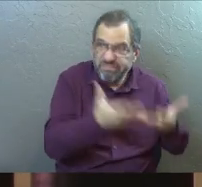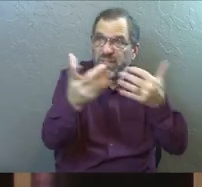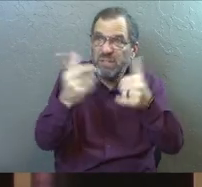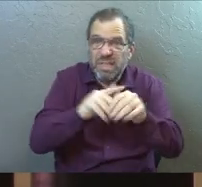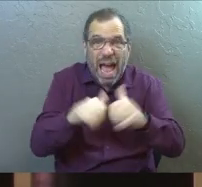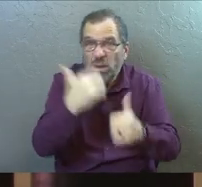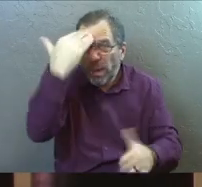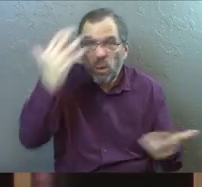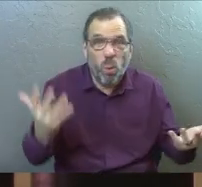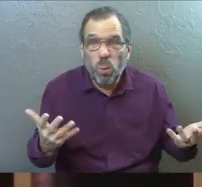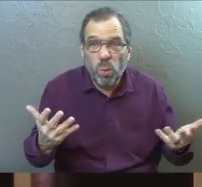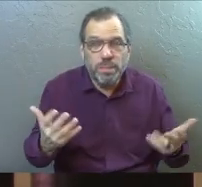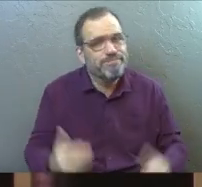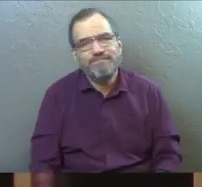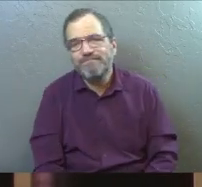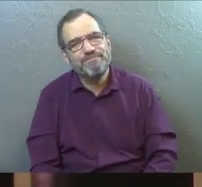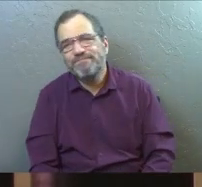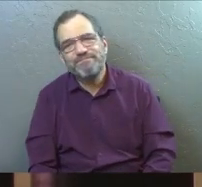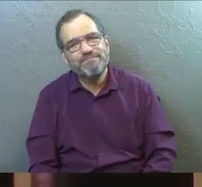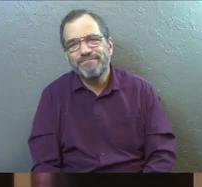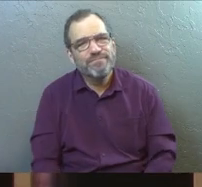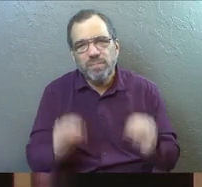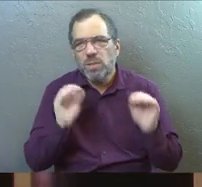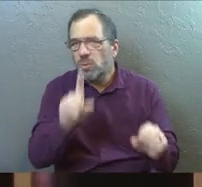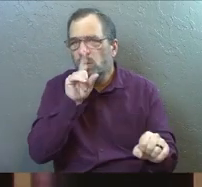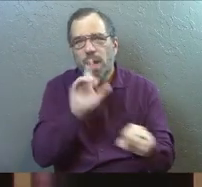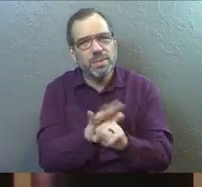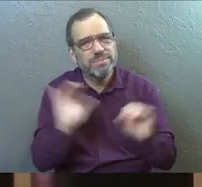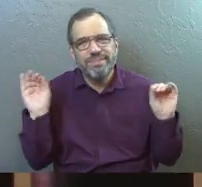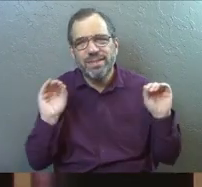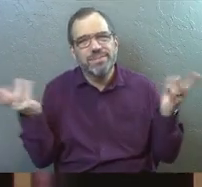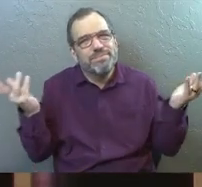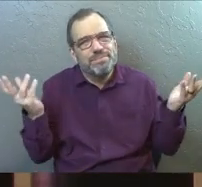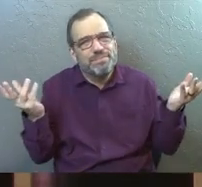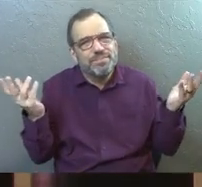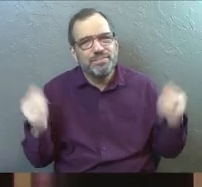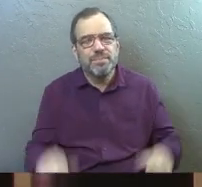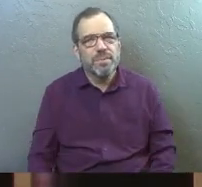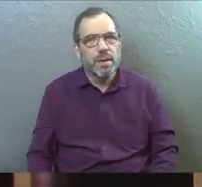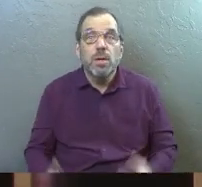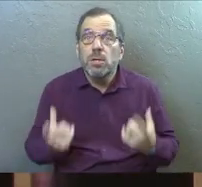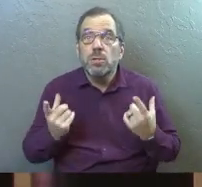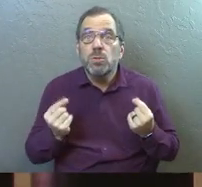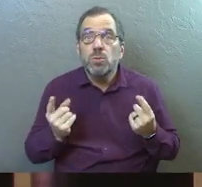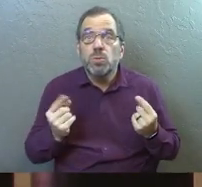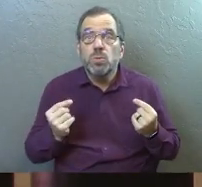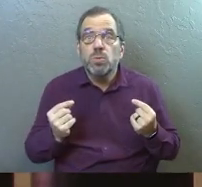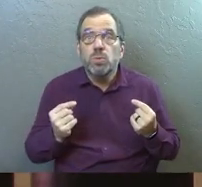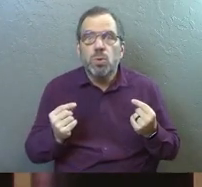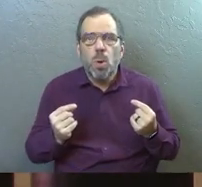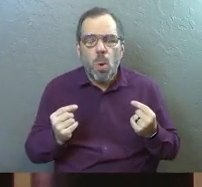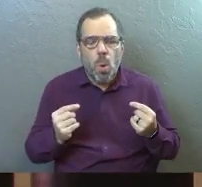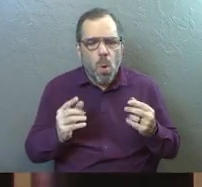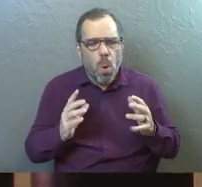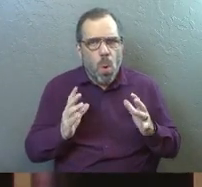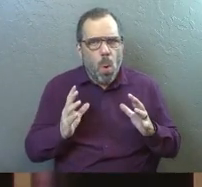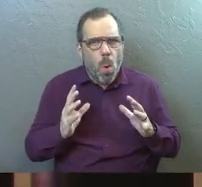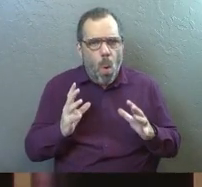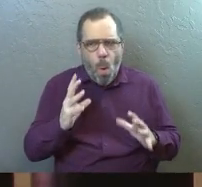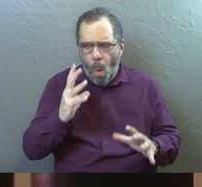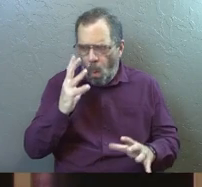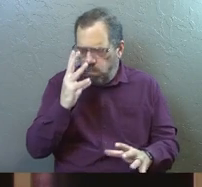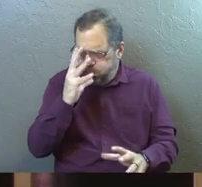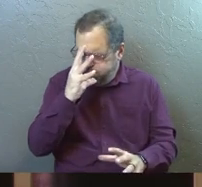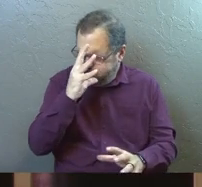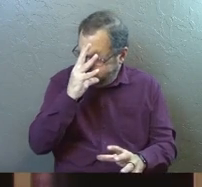Lord? You don't have that guarantee. And so what you do is you take a massive step